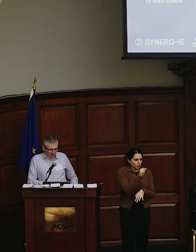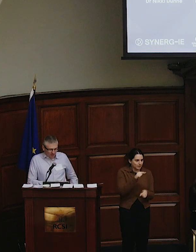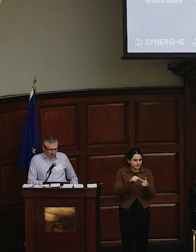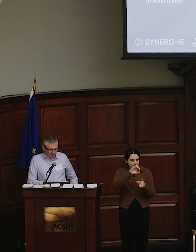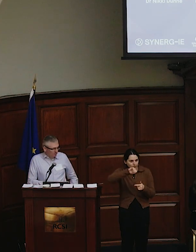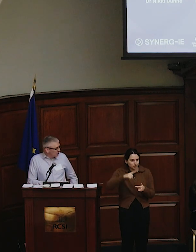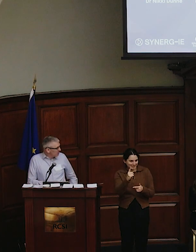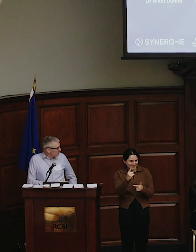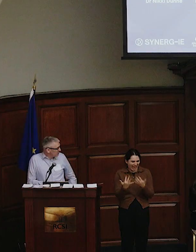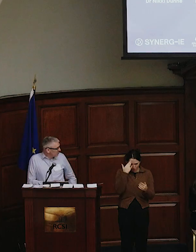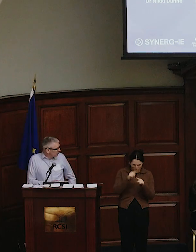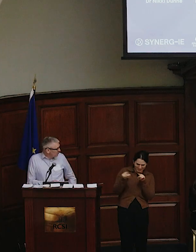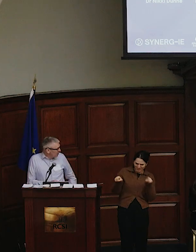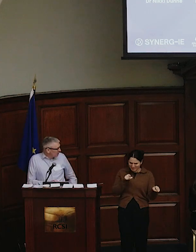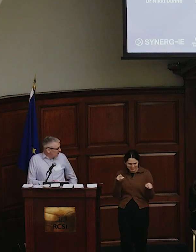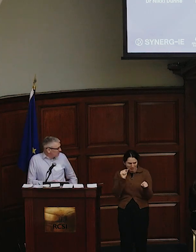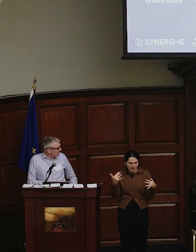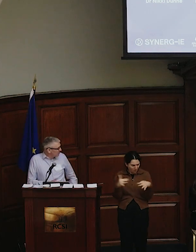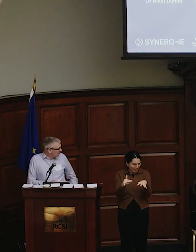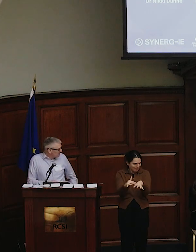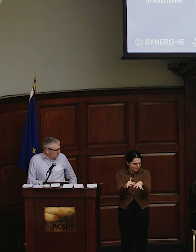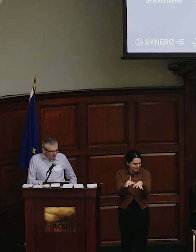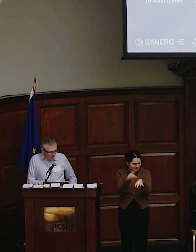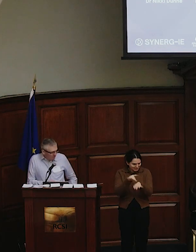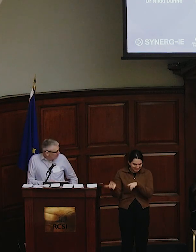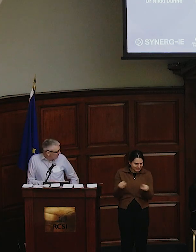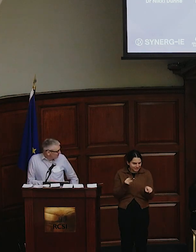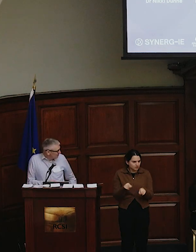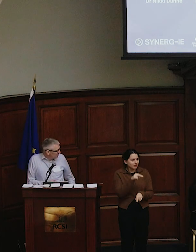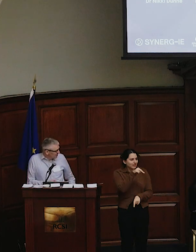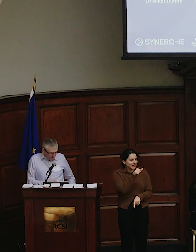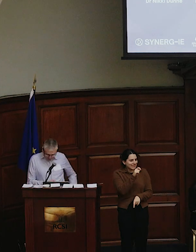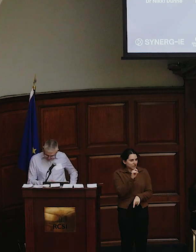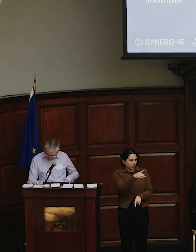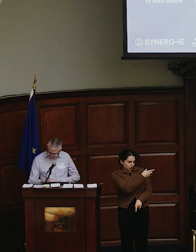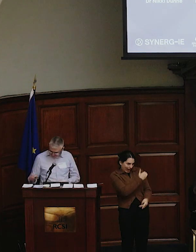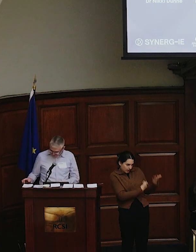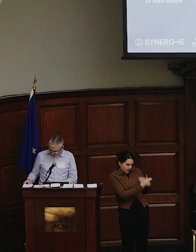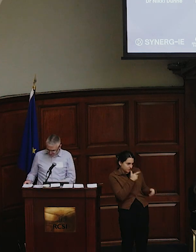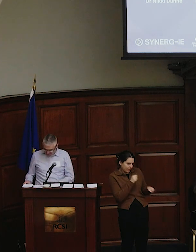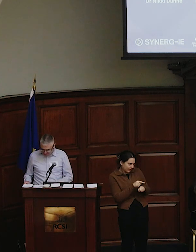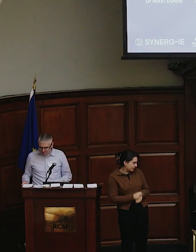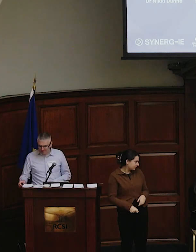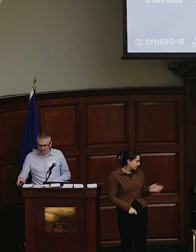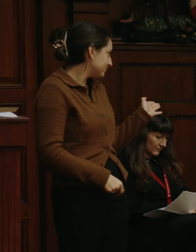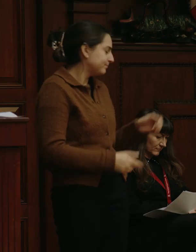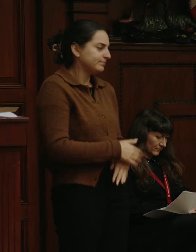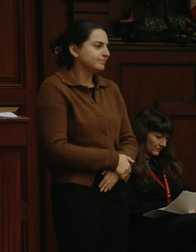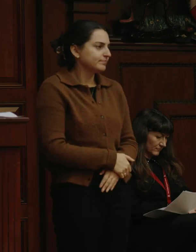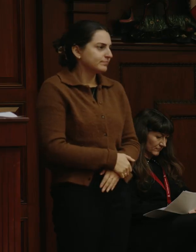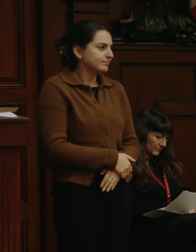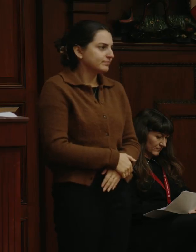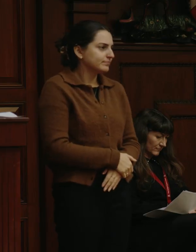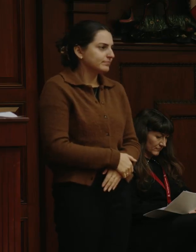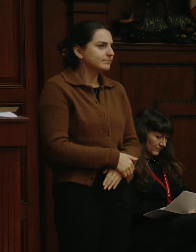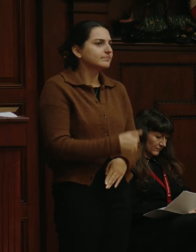and kind of how you can differentiate between the two. Kind of. So Natasha, would you mind commenting a little bit more on that? Okay,